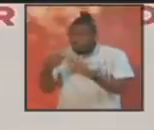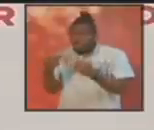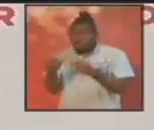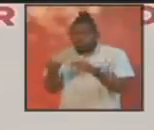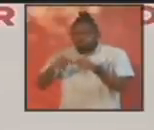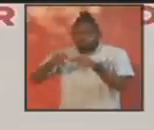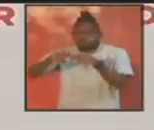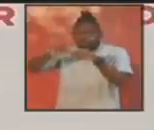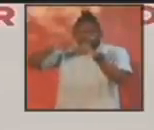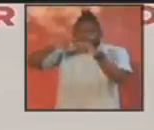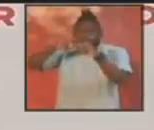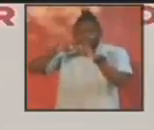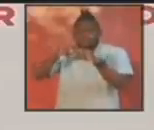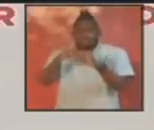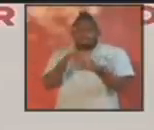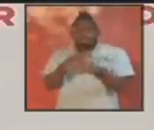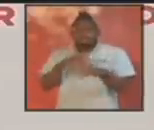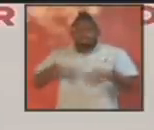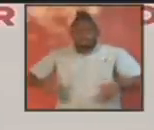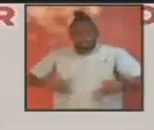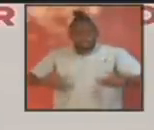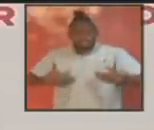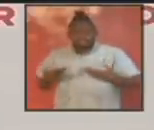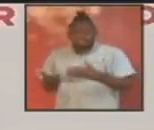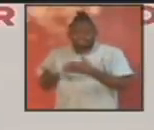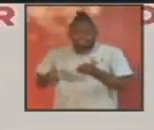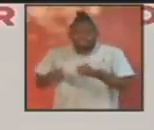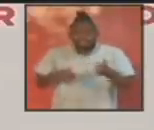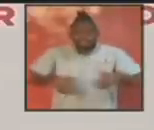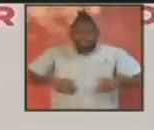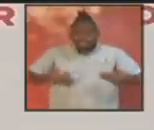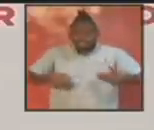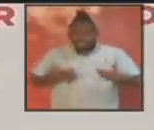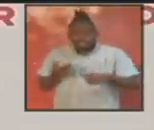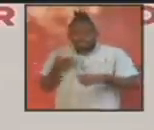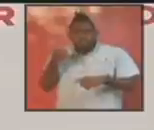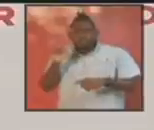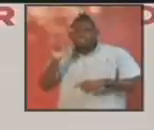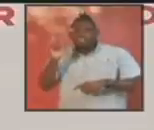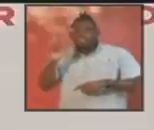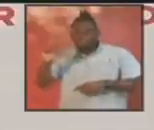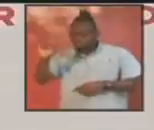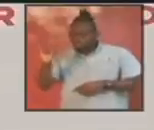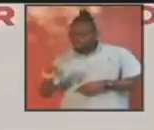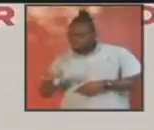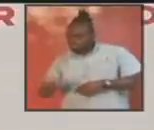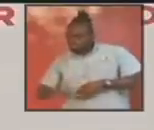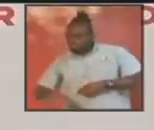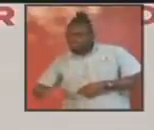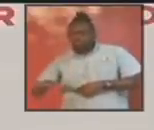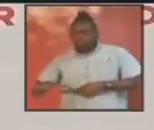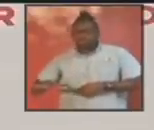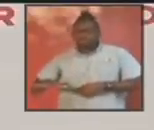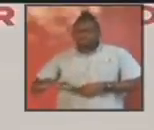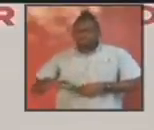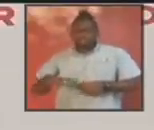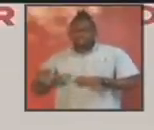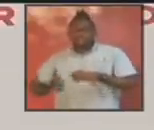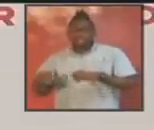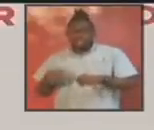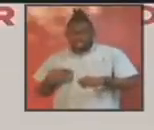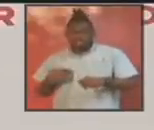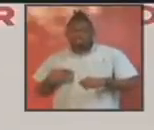animals within certain districts in the southern region, in particular the Plomitan and the beach areas and adjacent